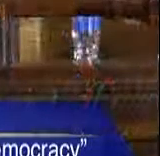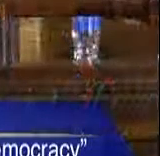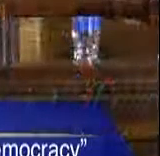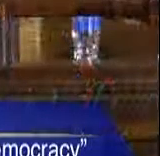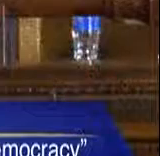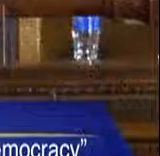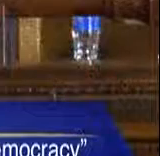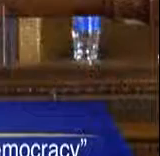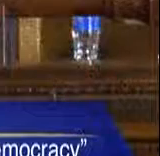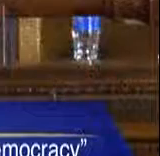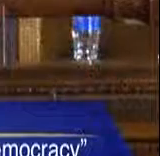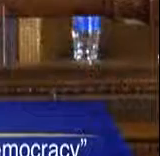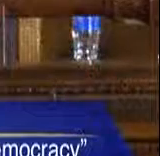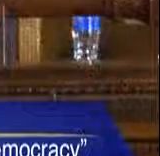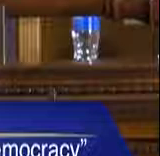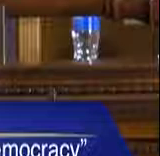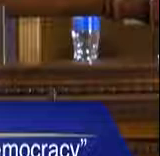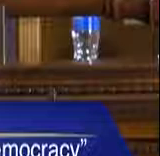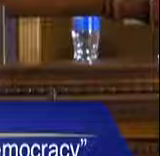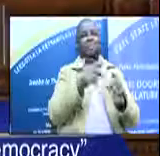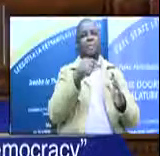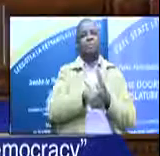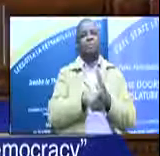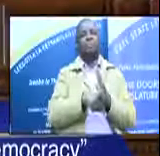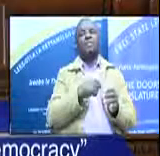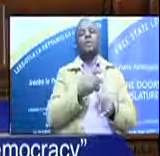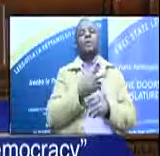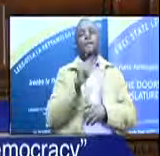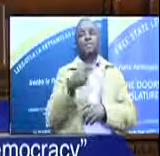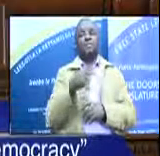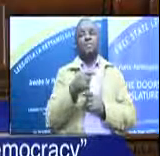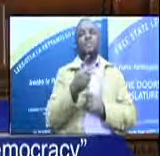282,476 were referred for mental health assessment, and